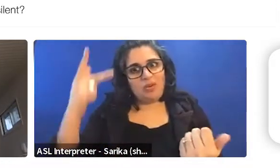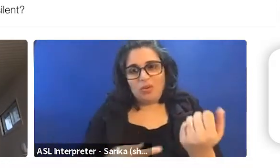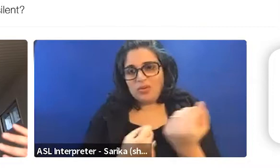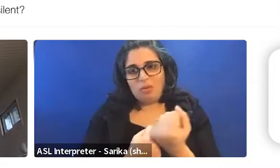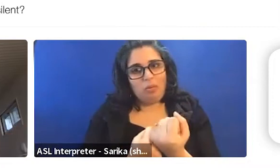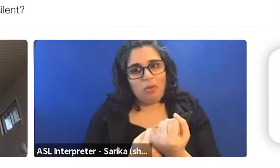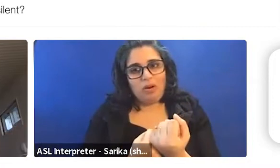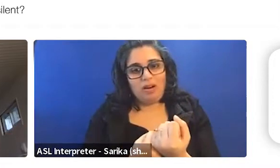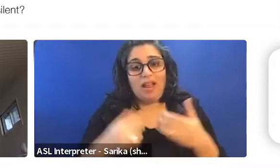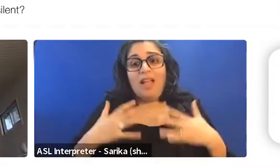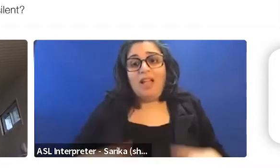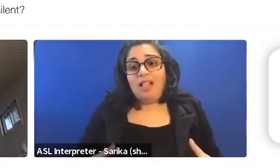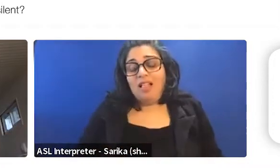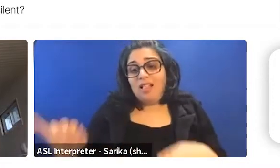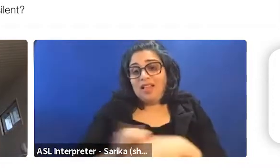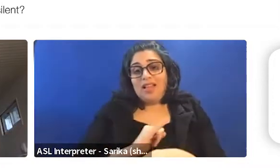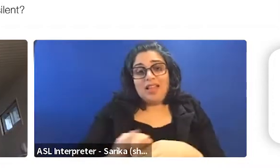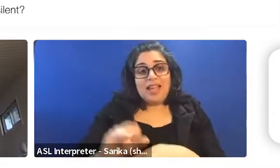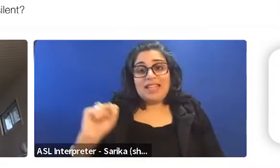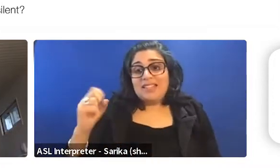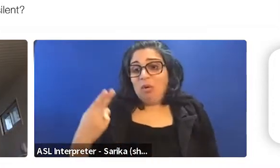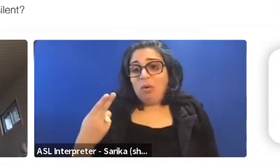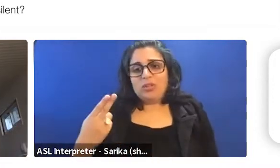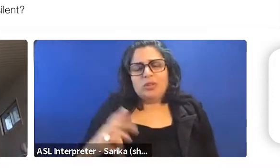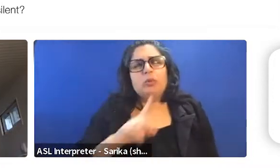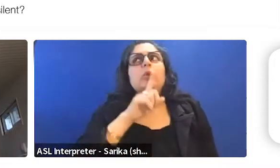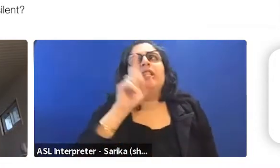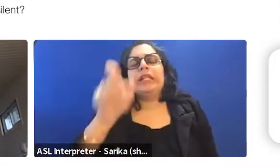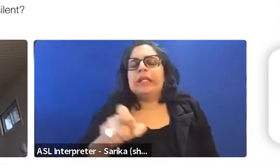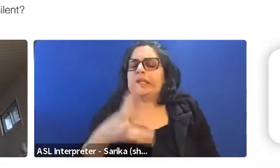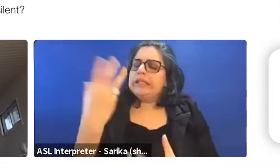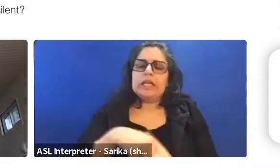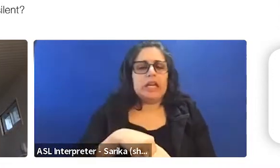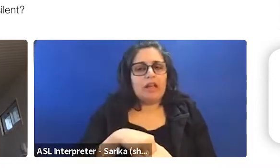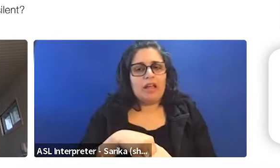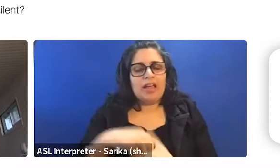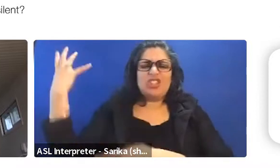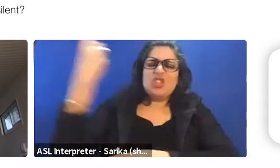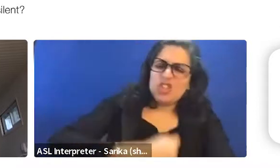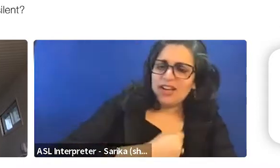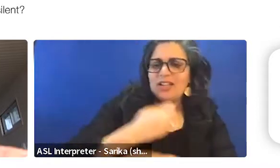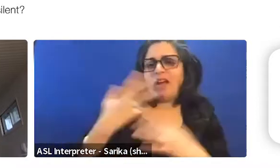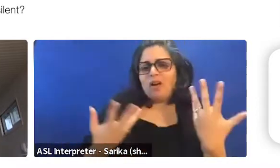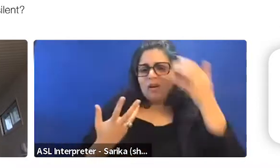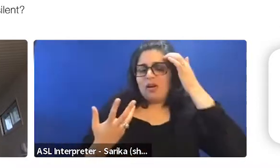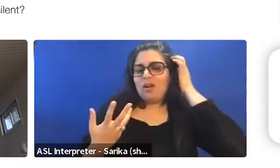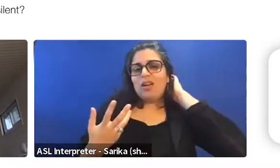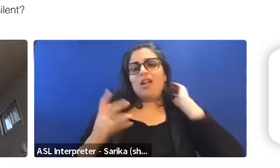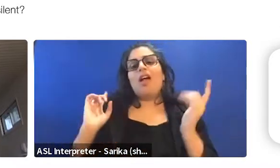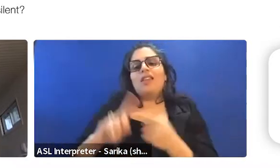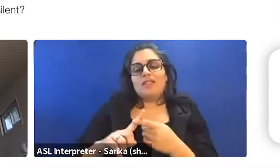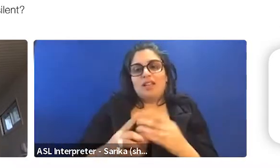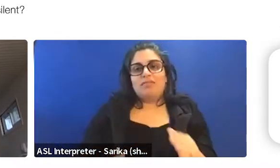fashion industry and fashion stakeholders around the world can have a really important role into shutting that down until there's better